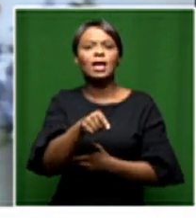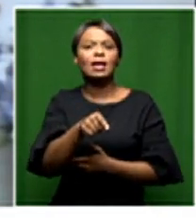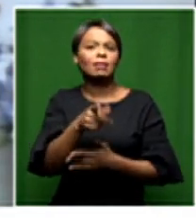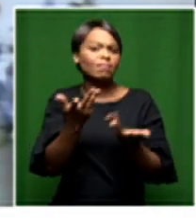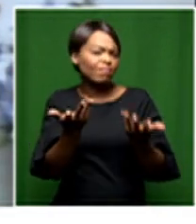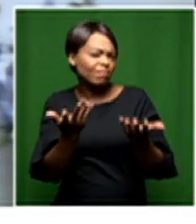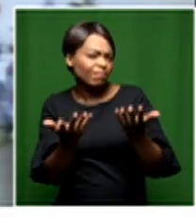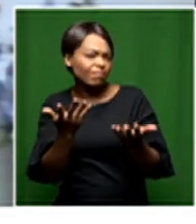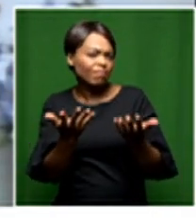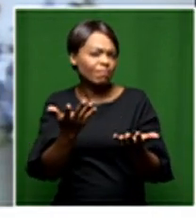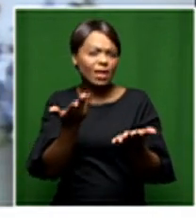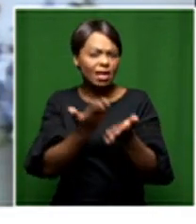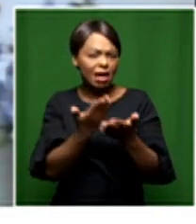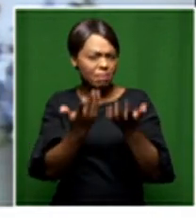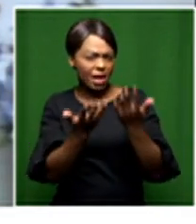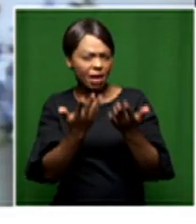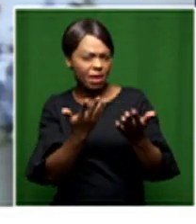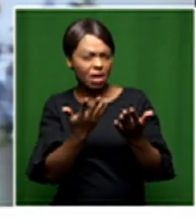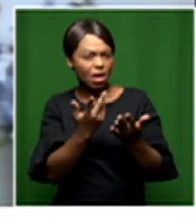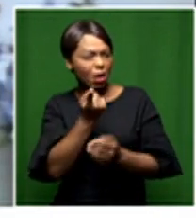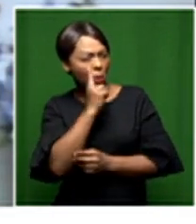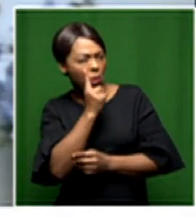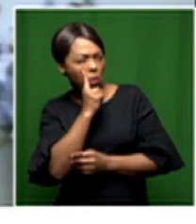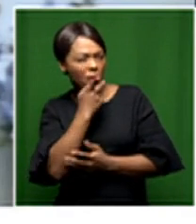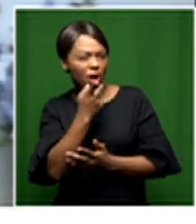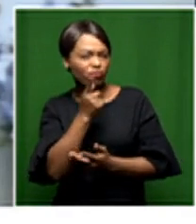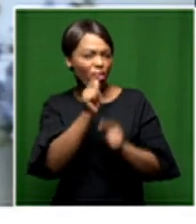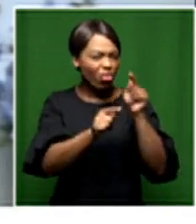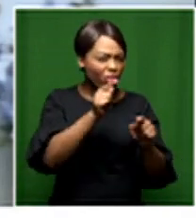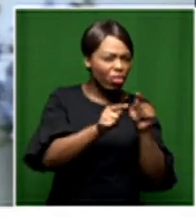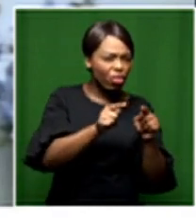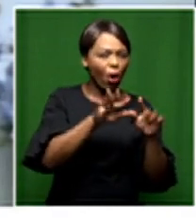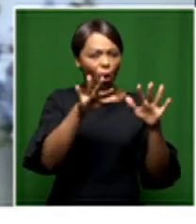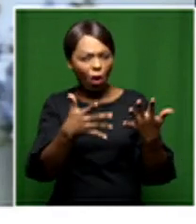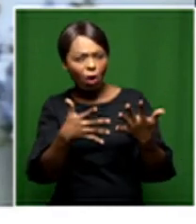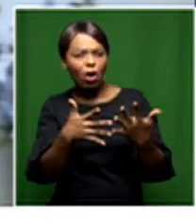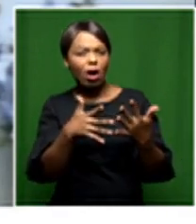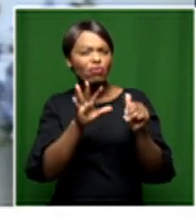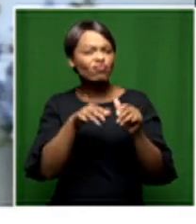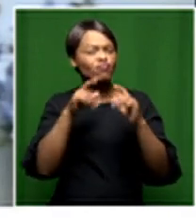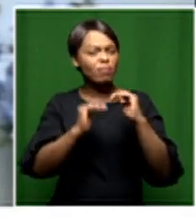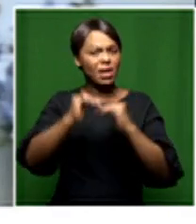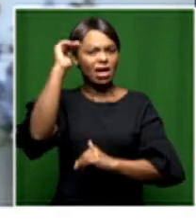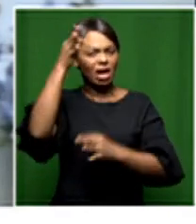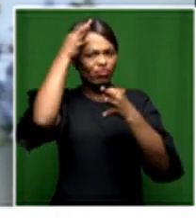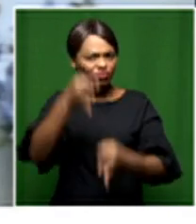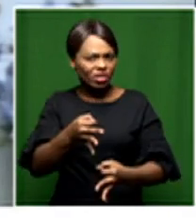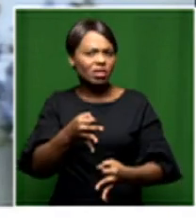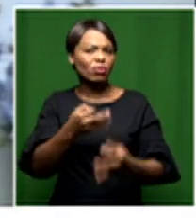they will really be judged by whether they are prepared to follow through on those big undertakings that had given them